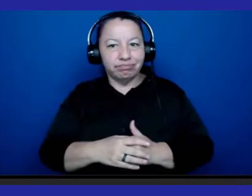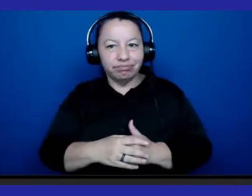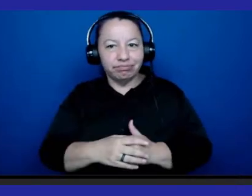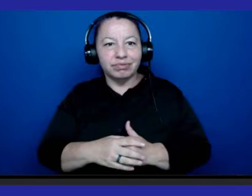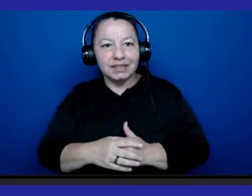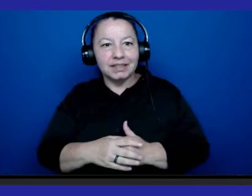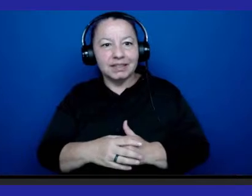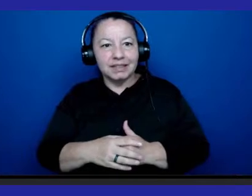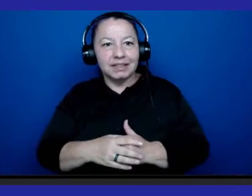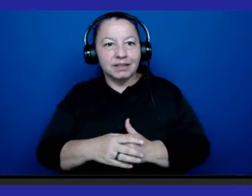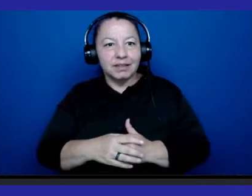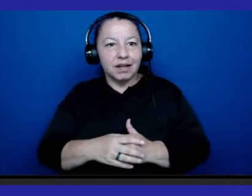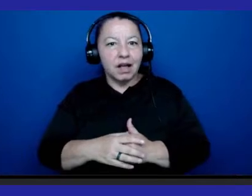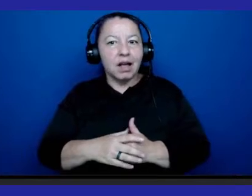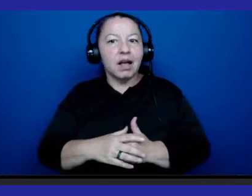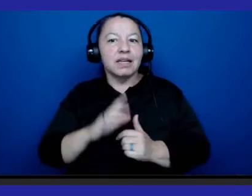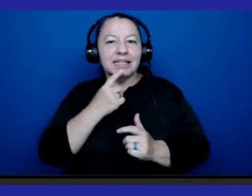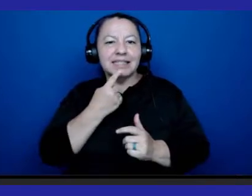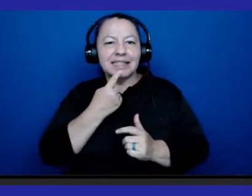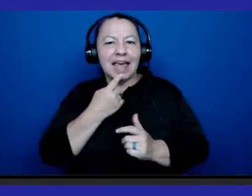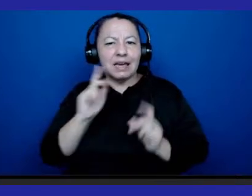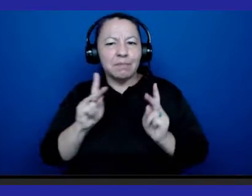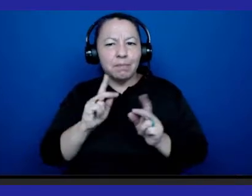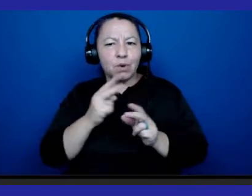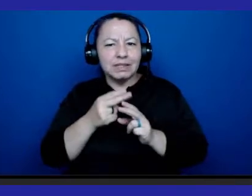Bonyen, Imam Musani,